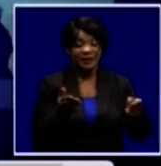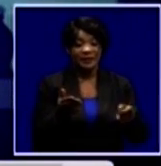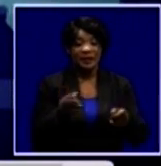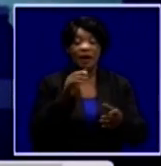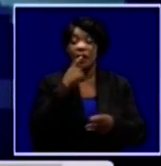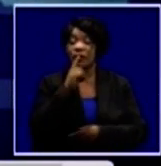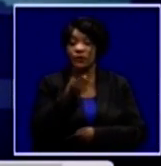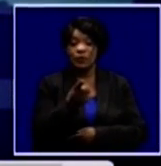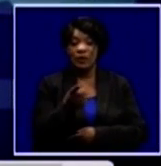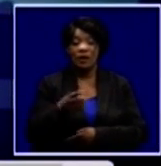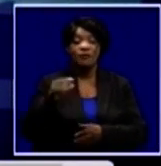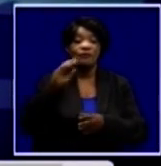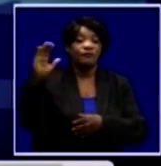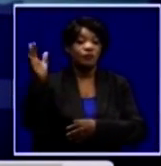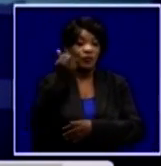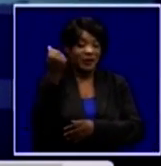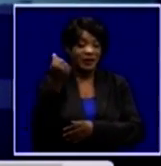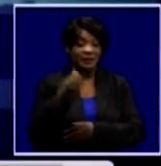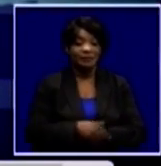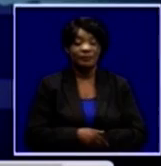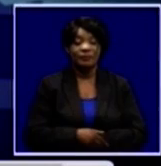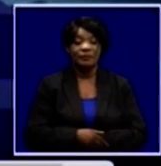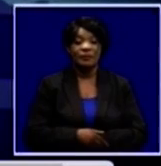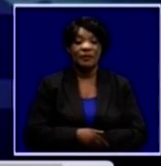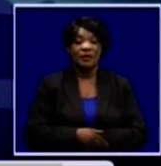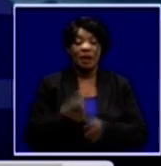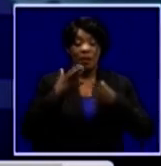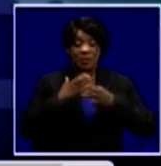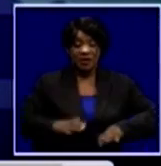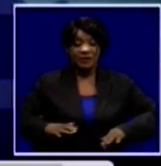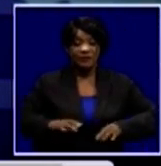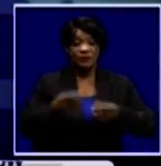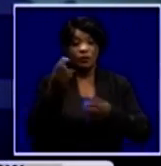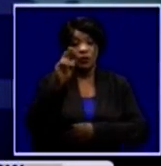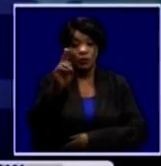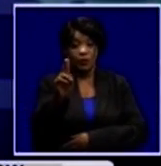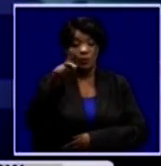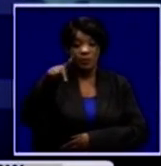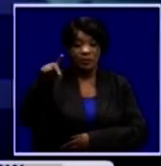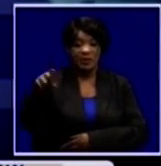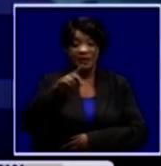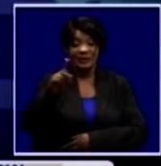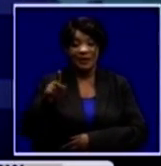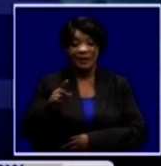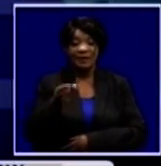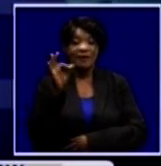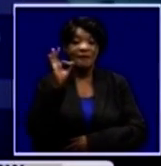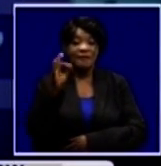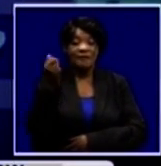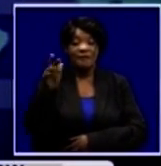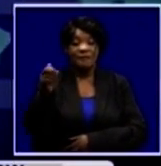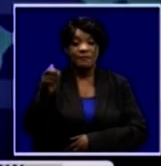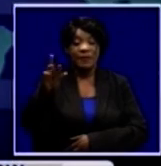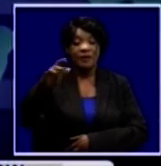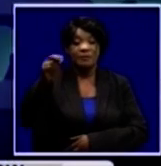party is confident of retaining it. And United Prosperous Peaceful Zambia, UPPZ spokesperson Francis Kope,